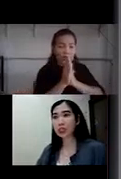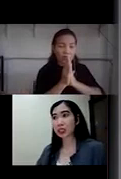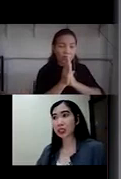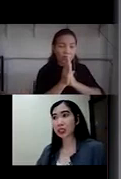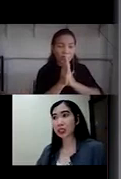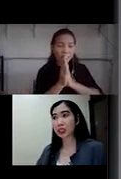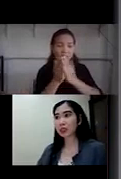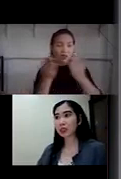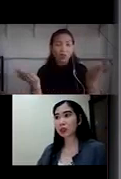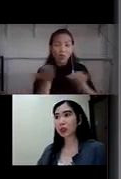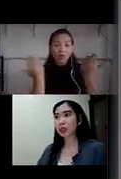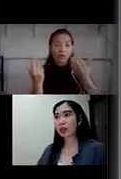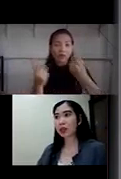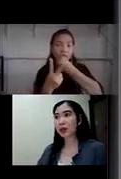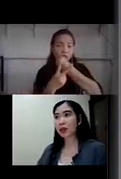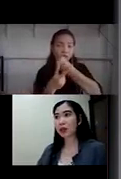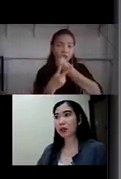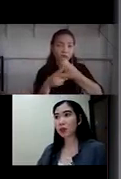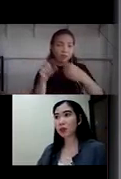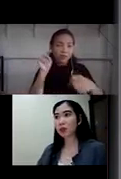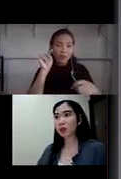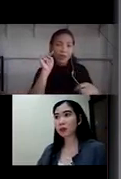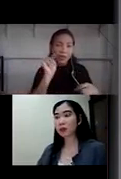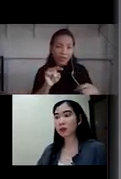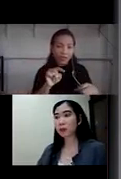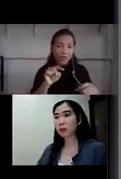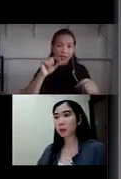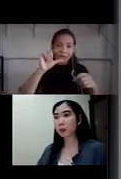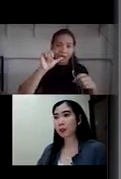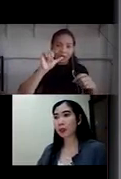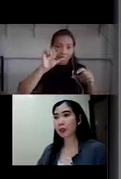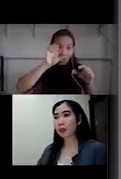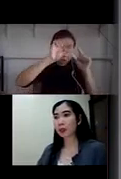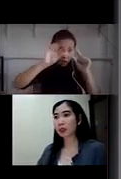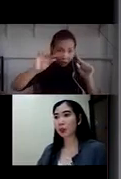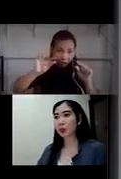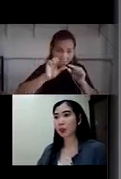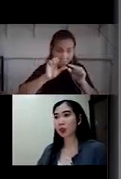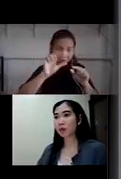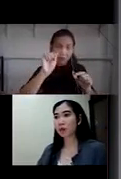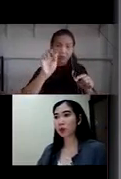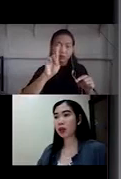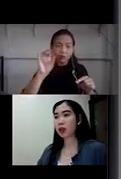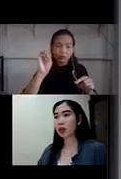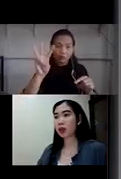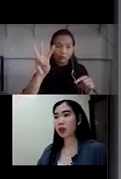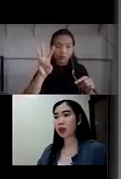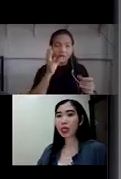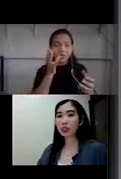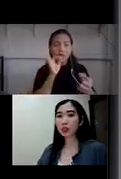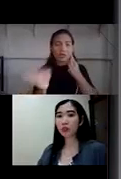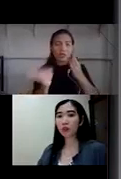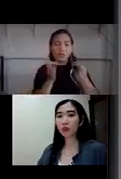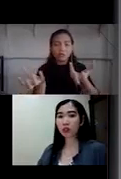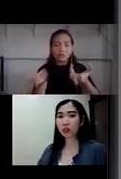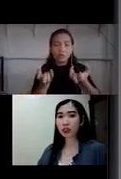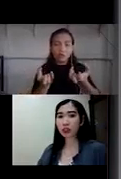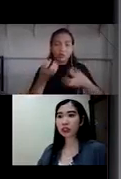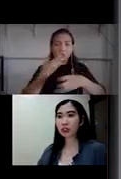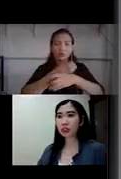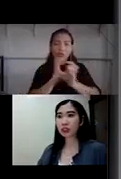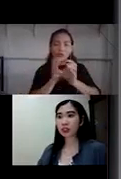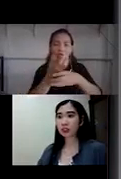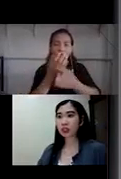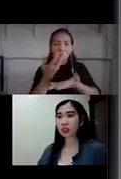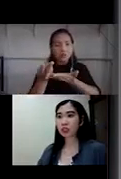siya is-save. So, click the arrow. Yan. So, if you want to create new